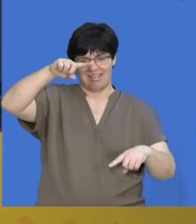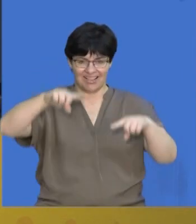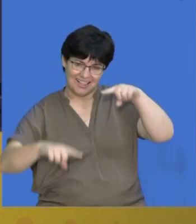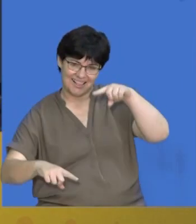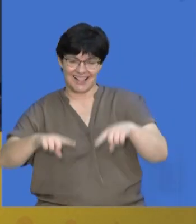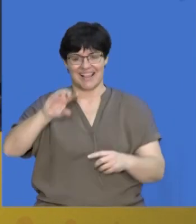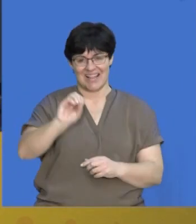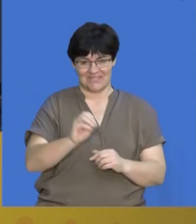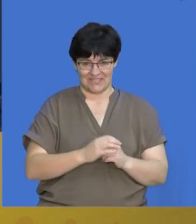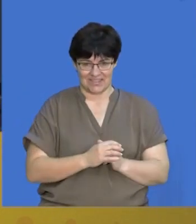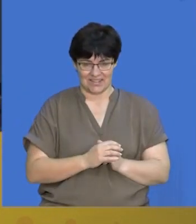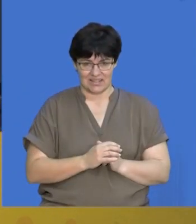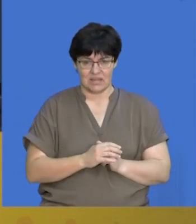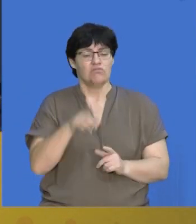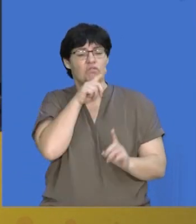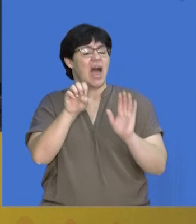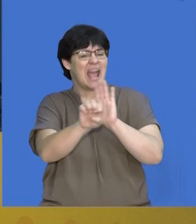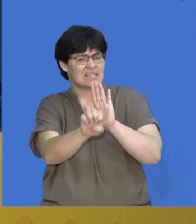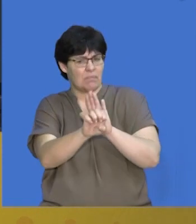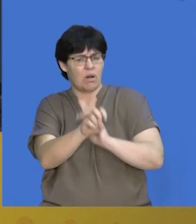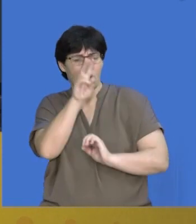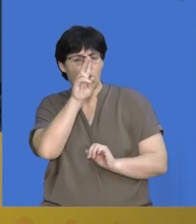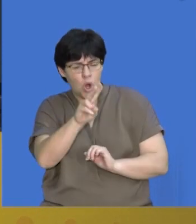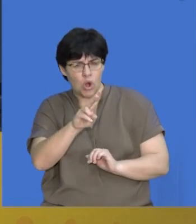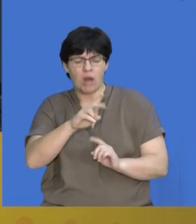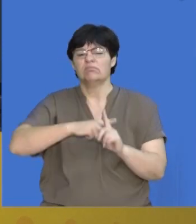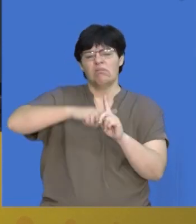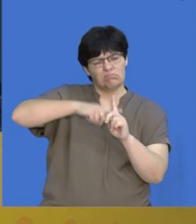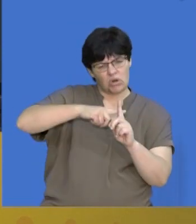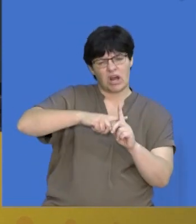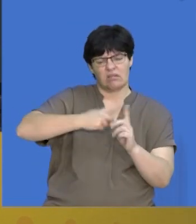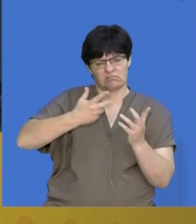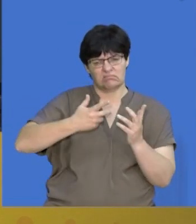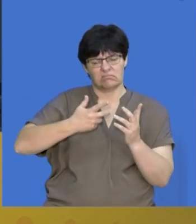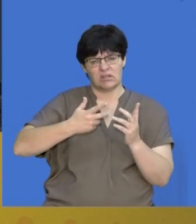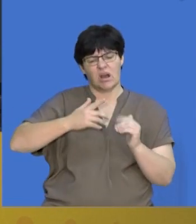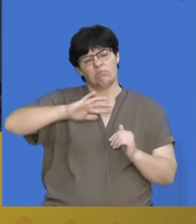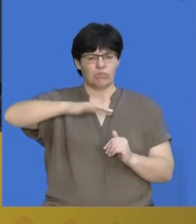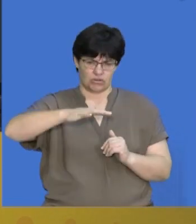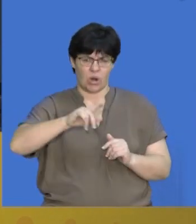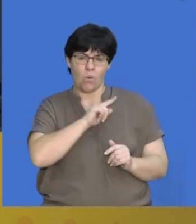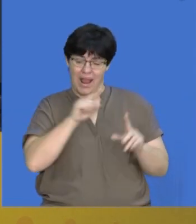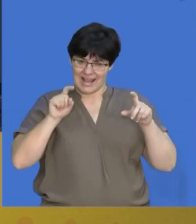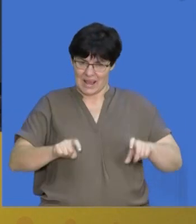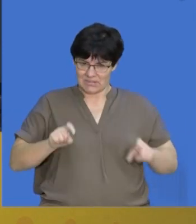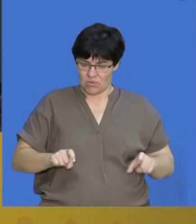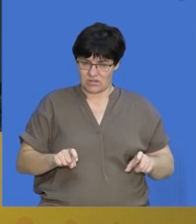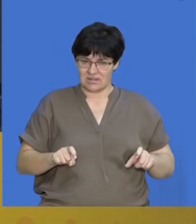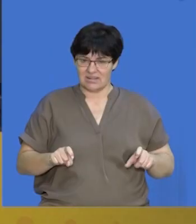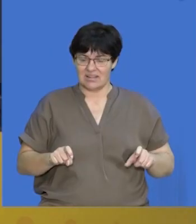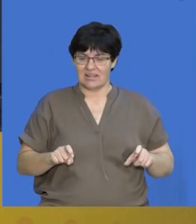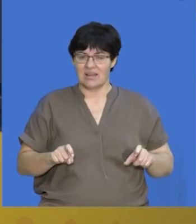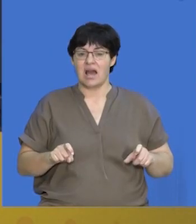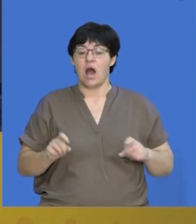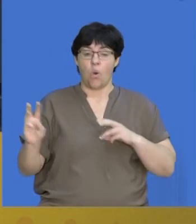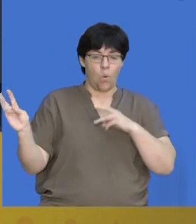this particular example, we're looking at moderate temperatures as Cape Town will be experiencing weather that is